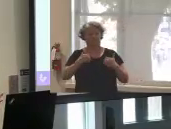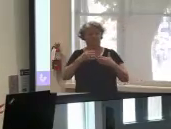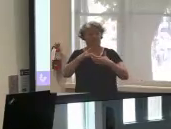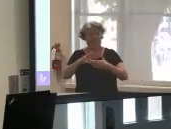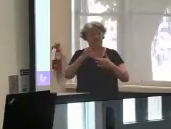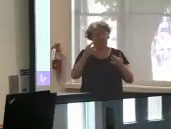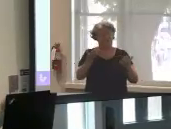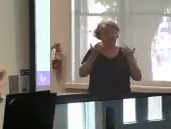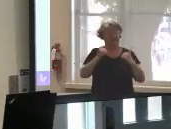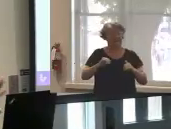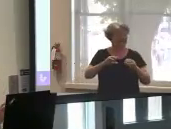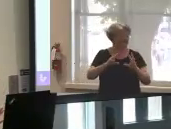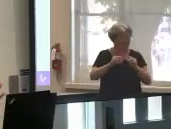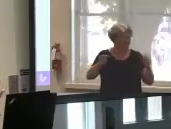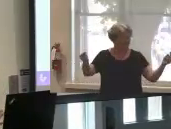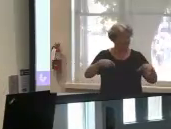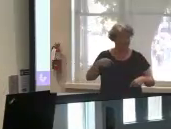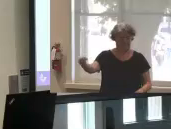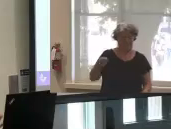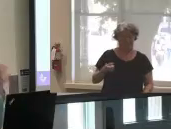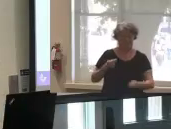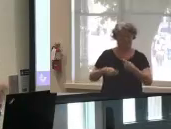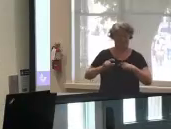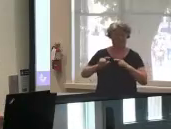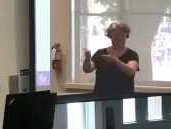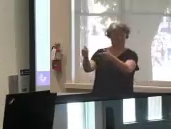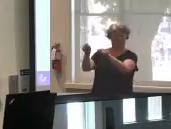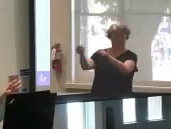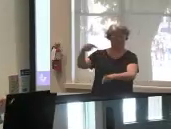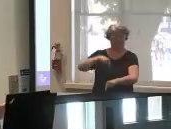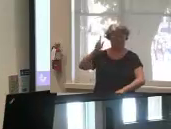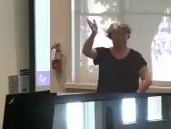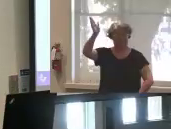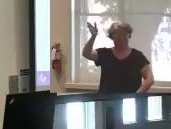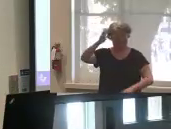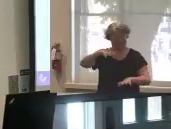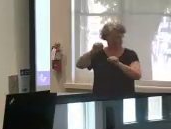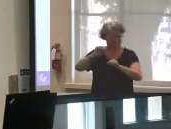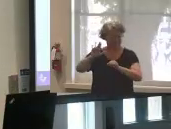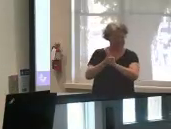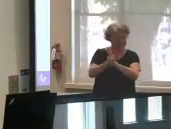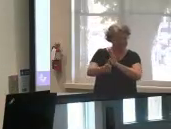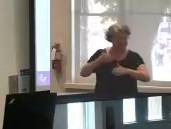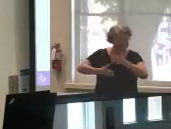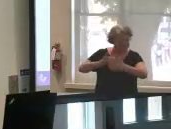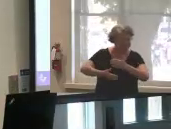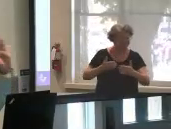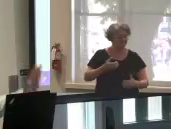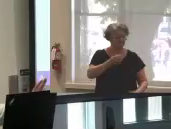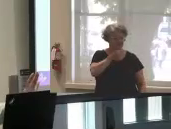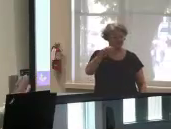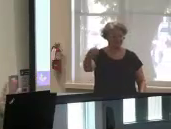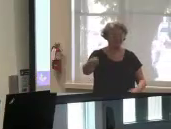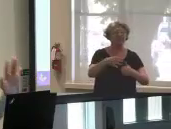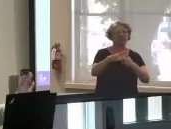at the next Youth Vantage Forum is one of them speaking instead of me, that will be taking on complete leadership of the group. So handing over the